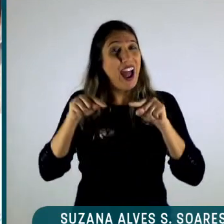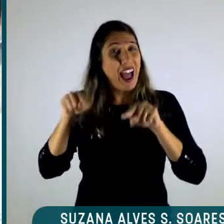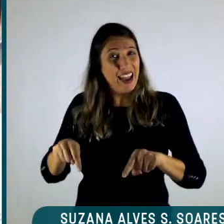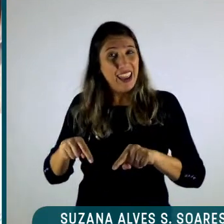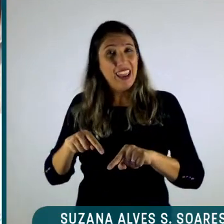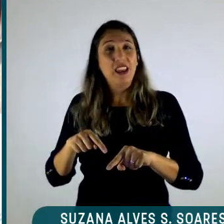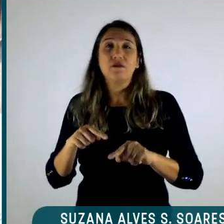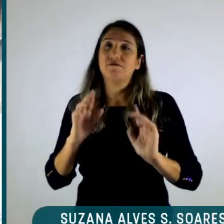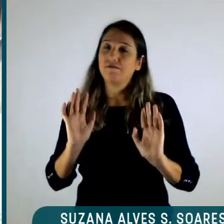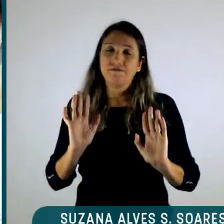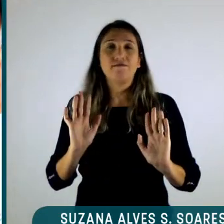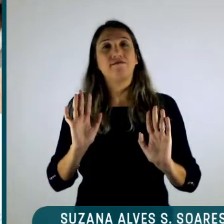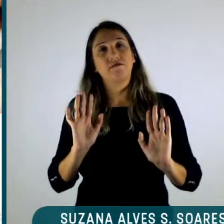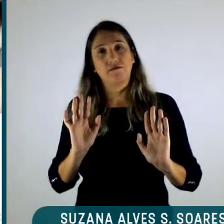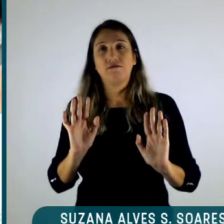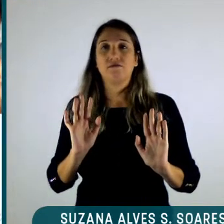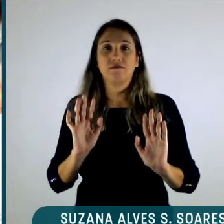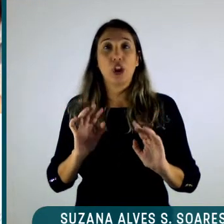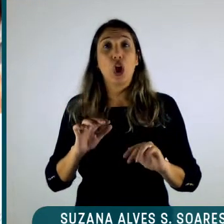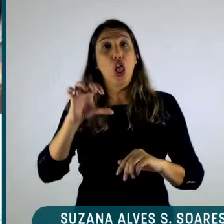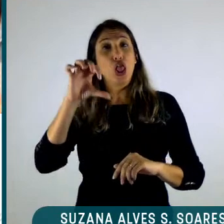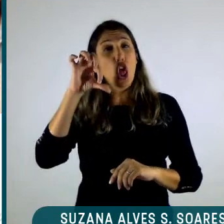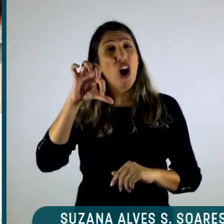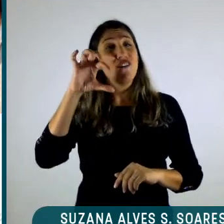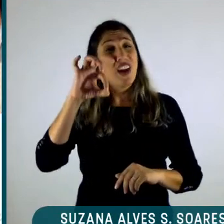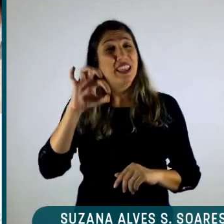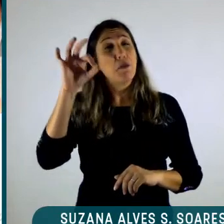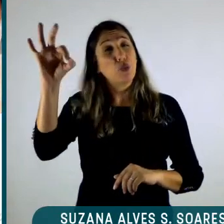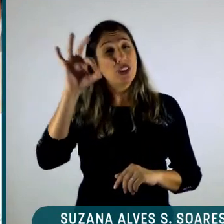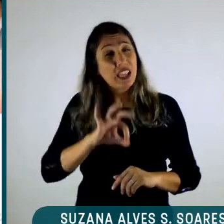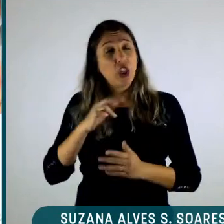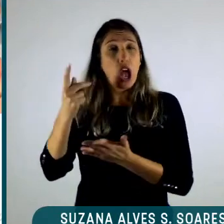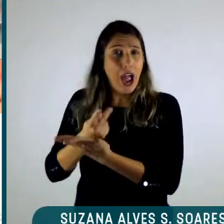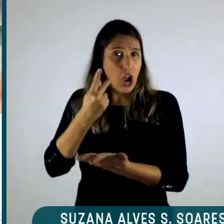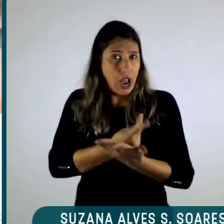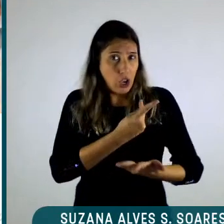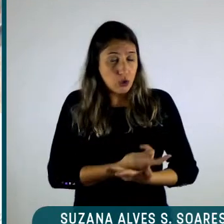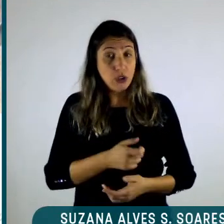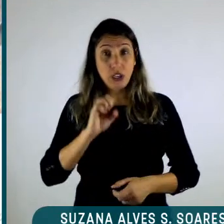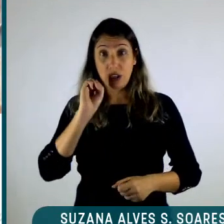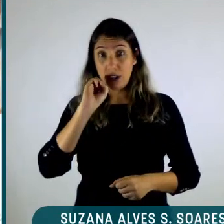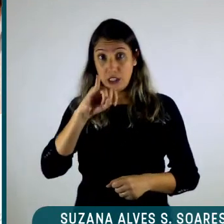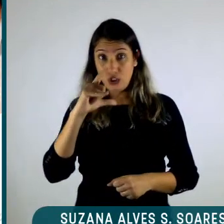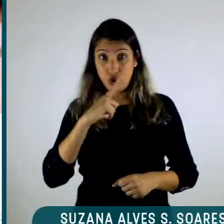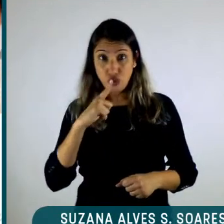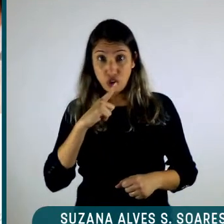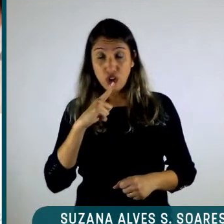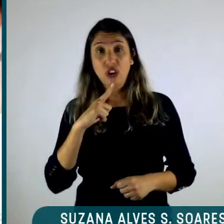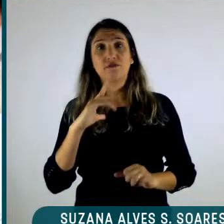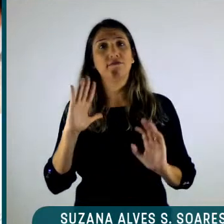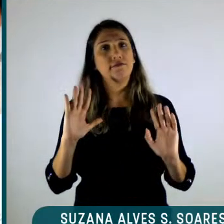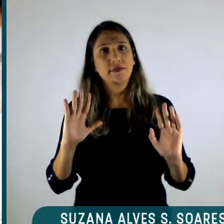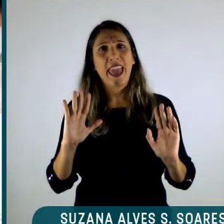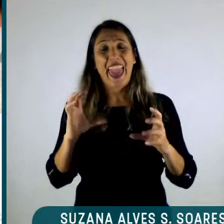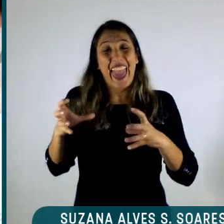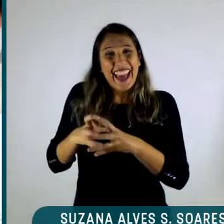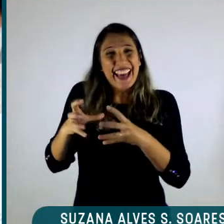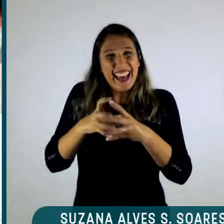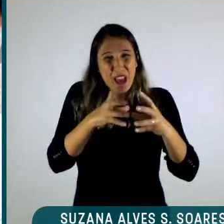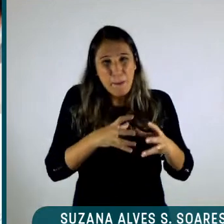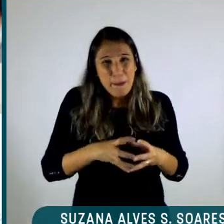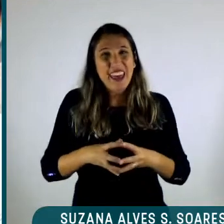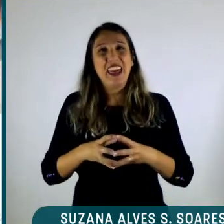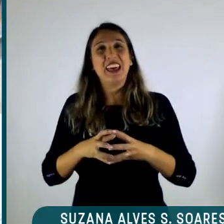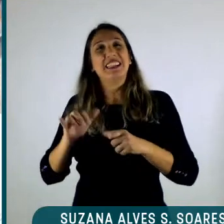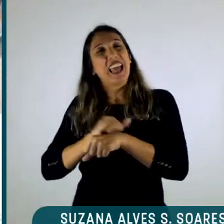90% of the cases are solved there on site. If